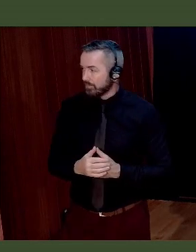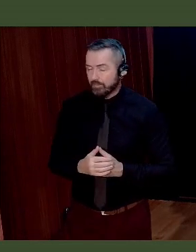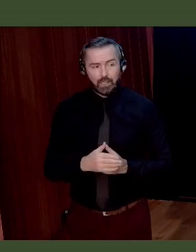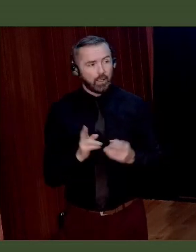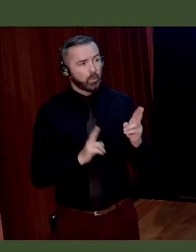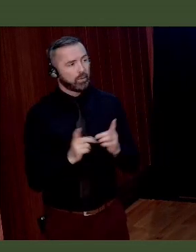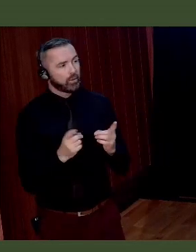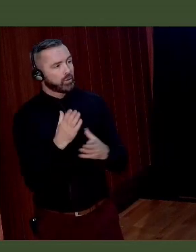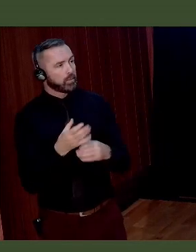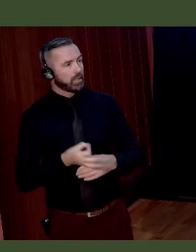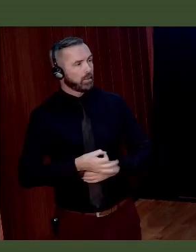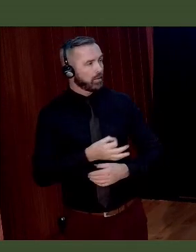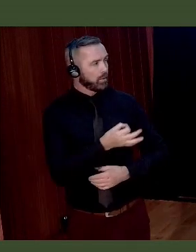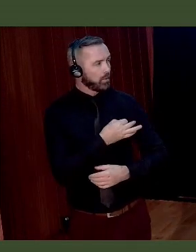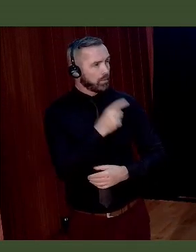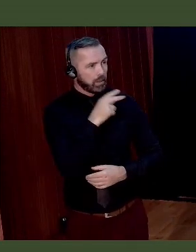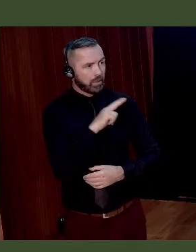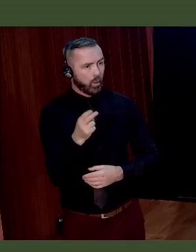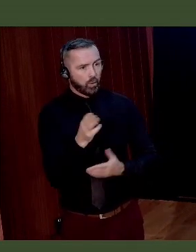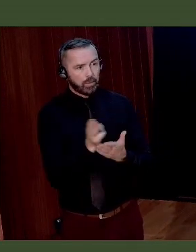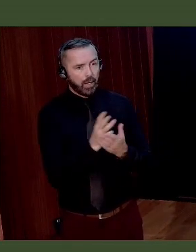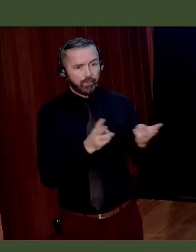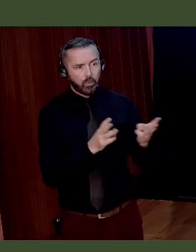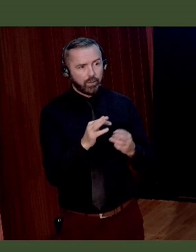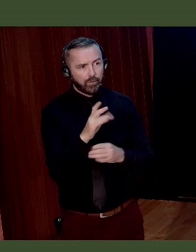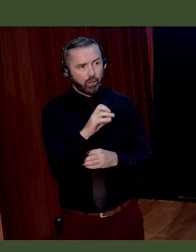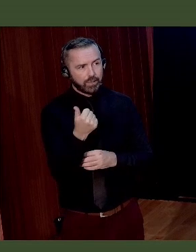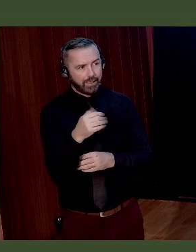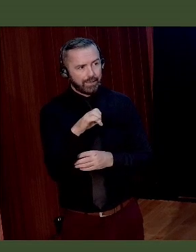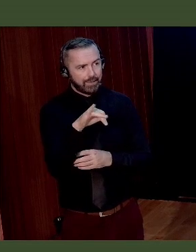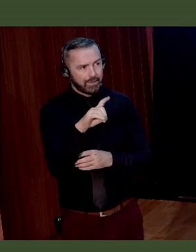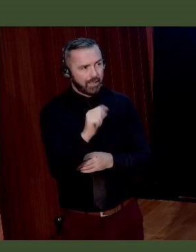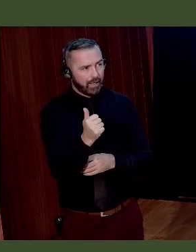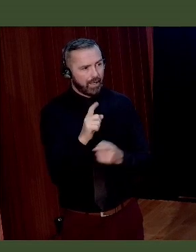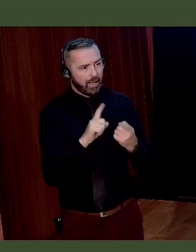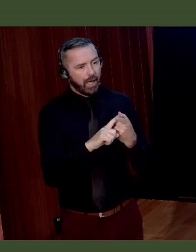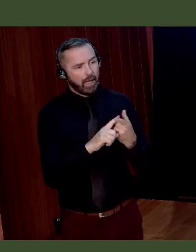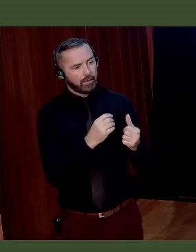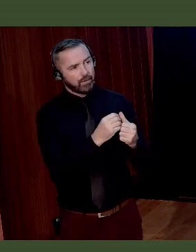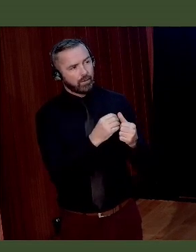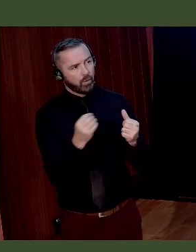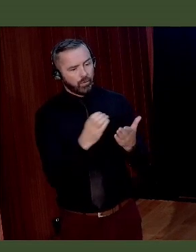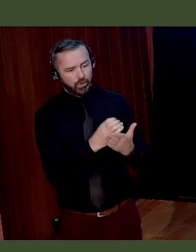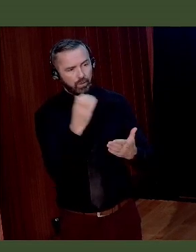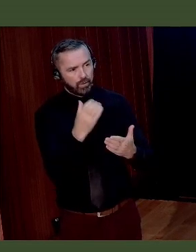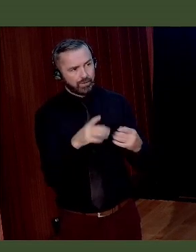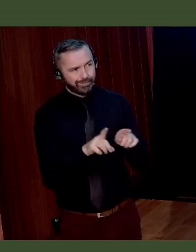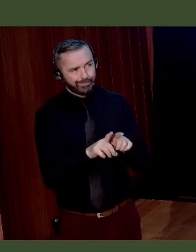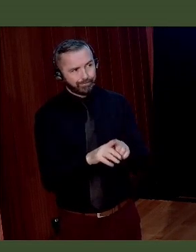done something good. But that wasn't the only aspect of the work of Collage de Ede and its fellow preparatory